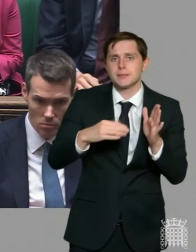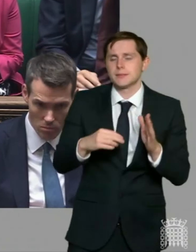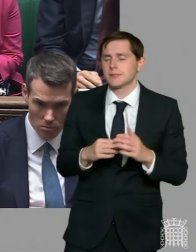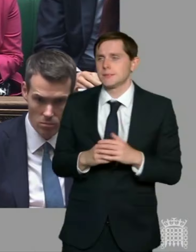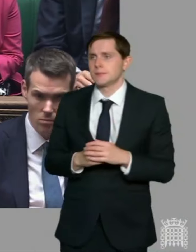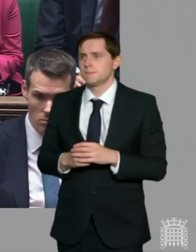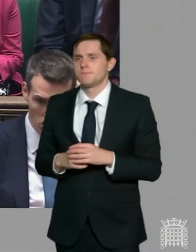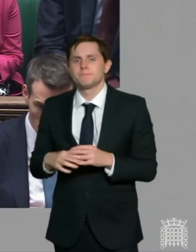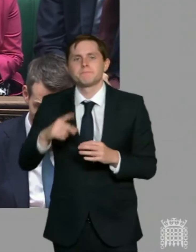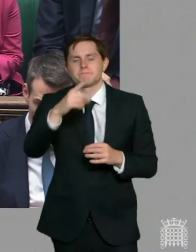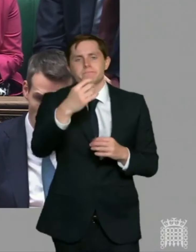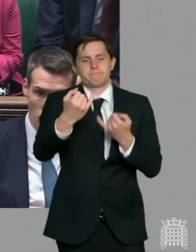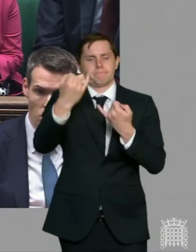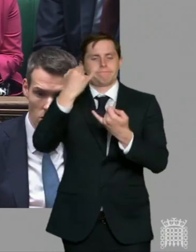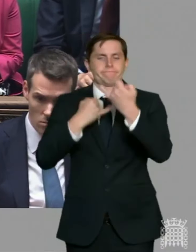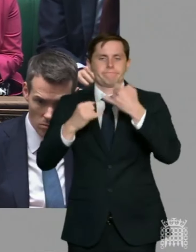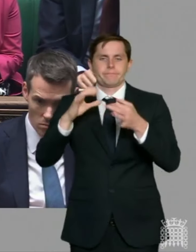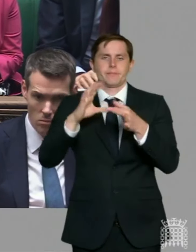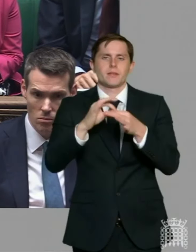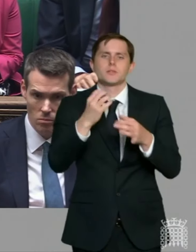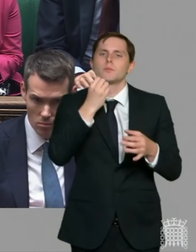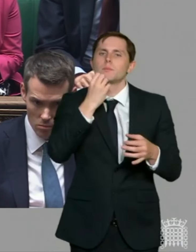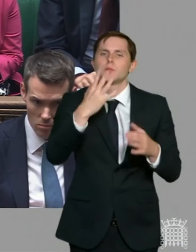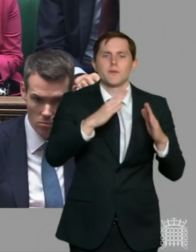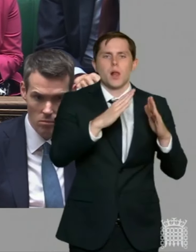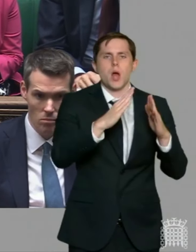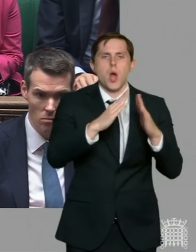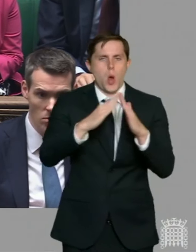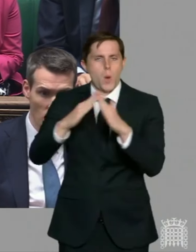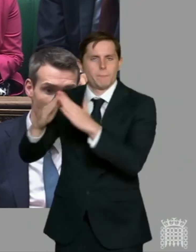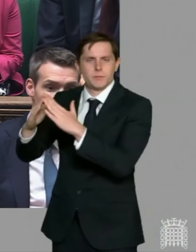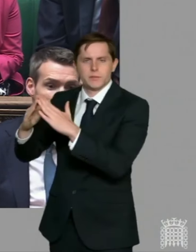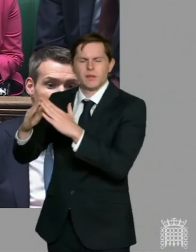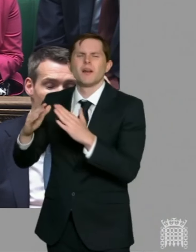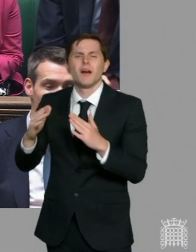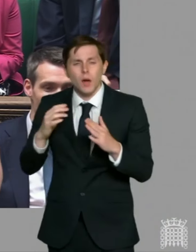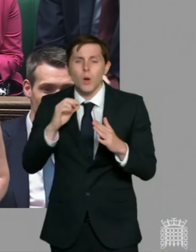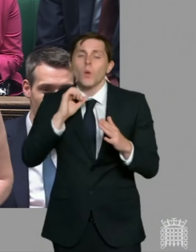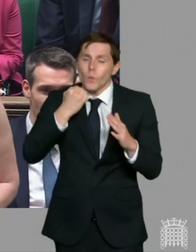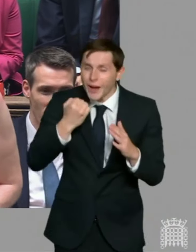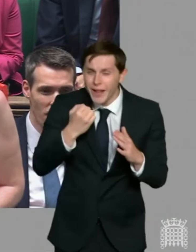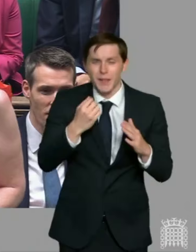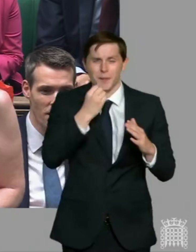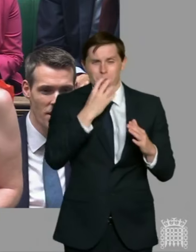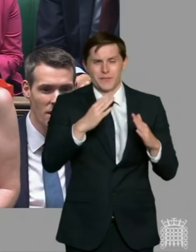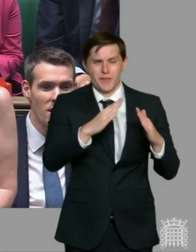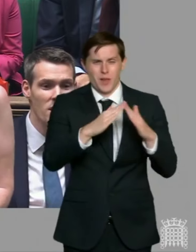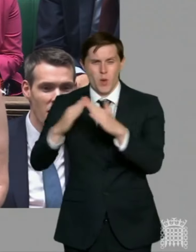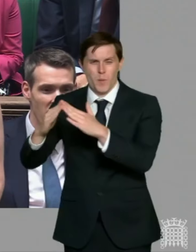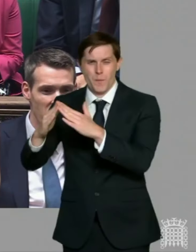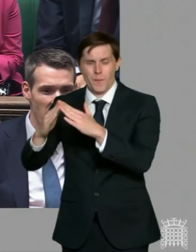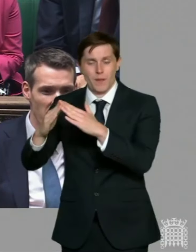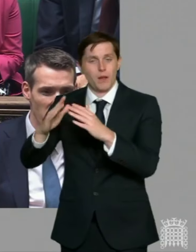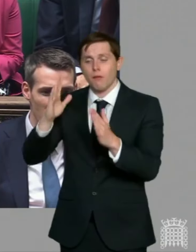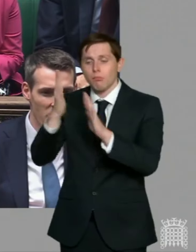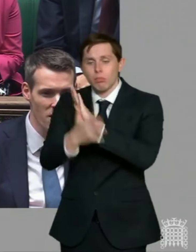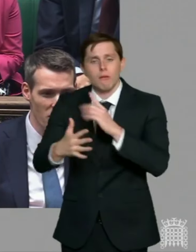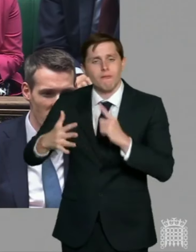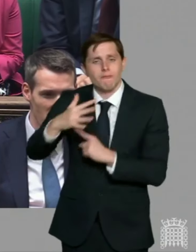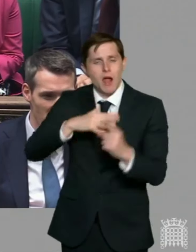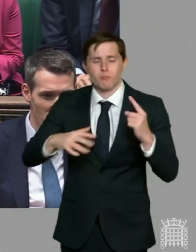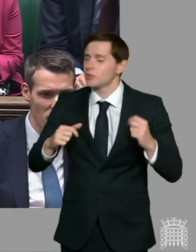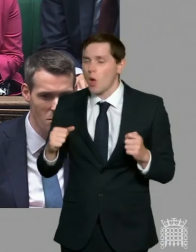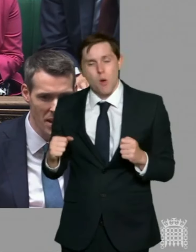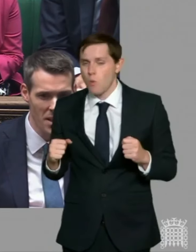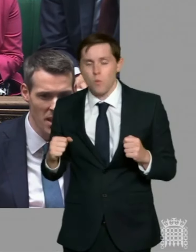at scale. They will be beautiful. We'll protect the natural environment. We will make sure that people have the homes that they deserve and